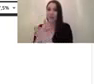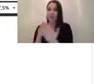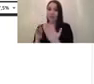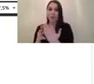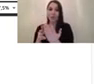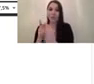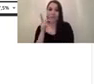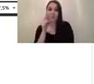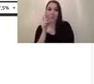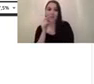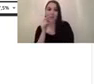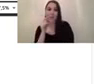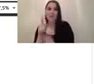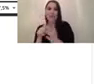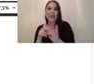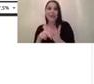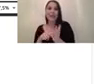interfaces.